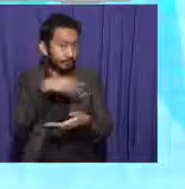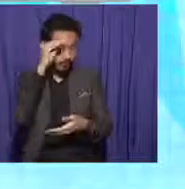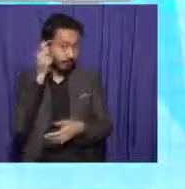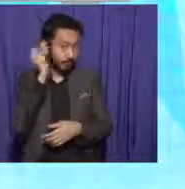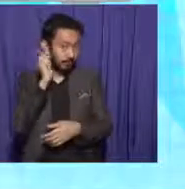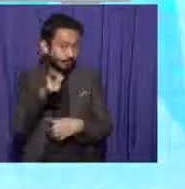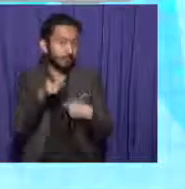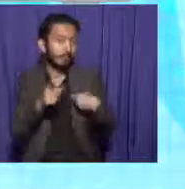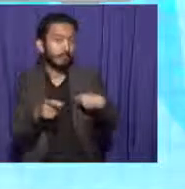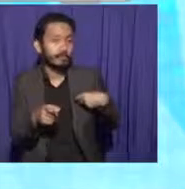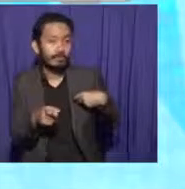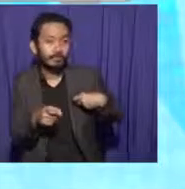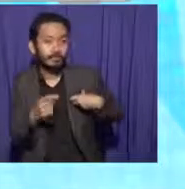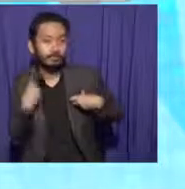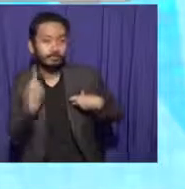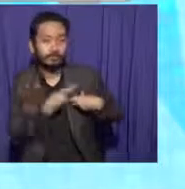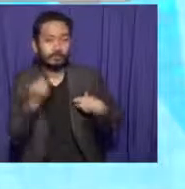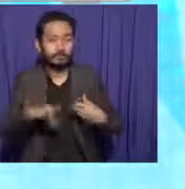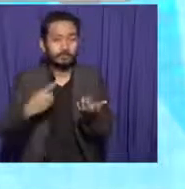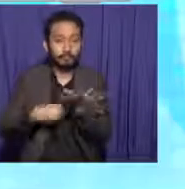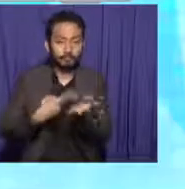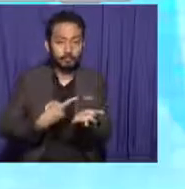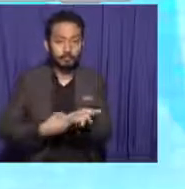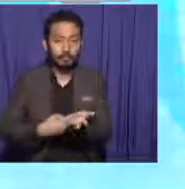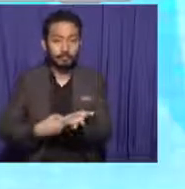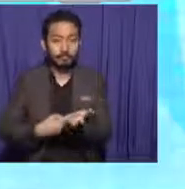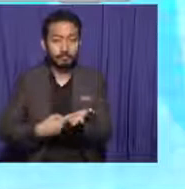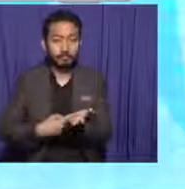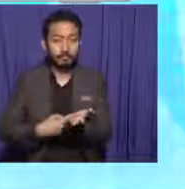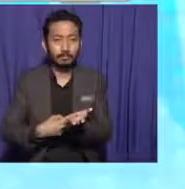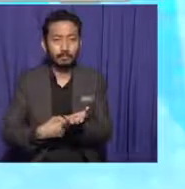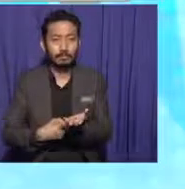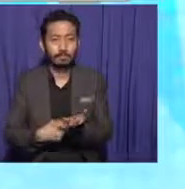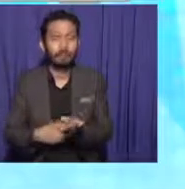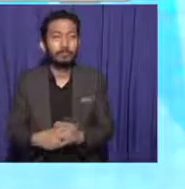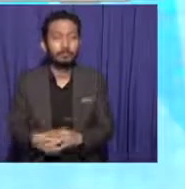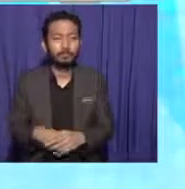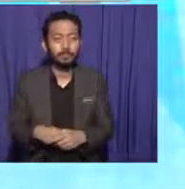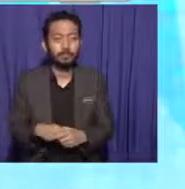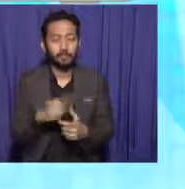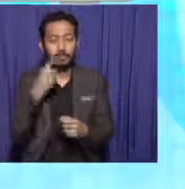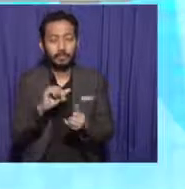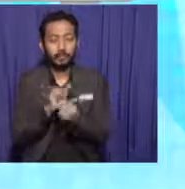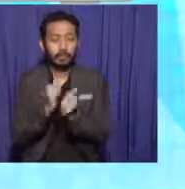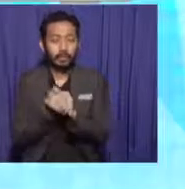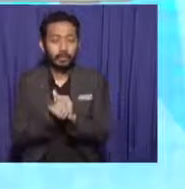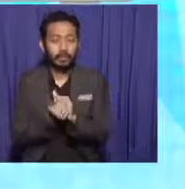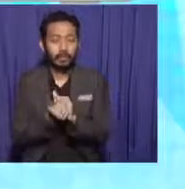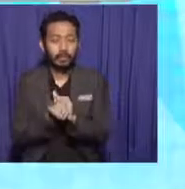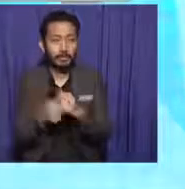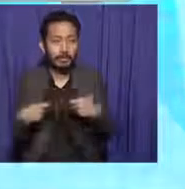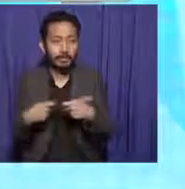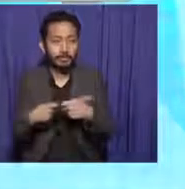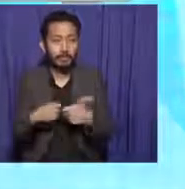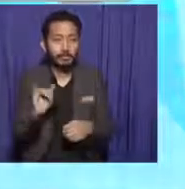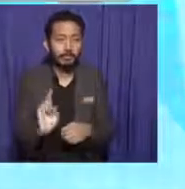lesson, we have already discussed the general equation for alternating current, which is V equal